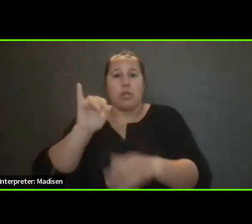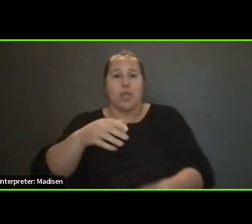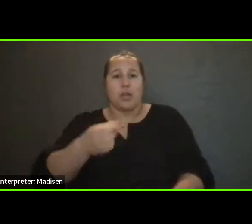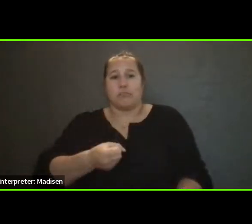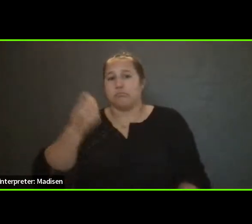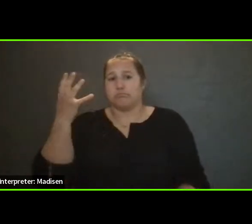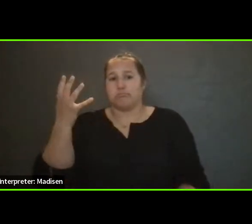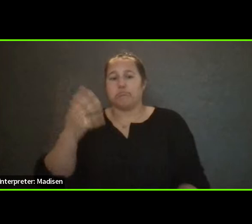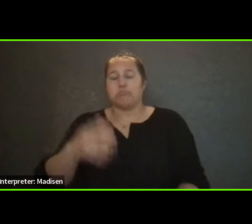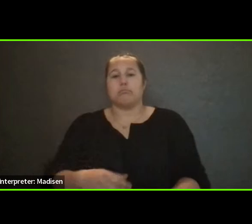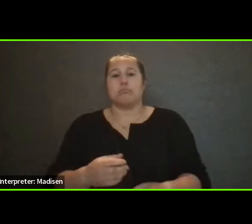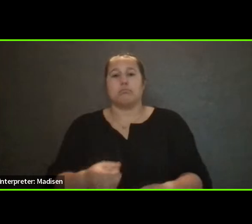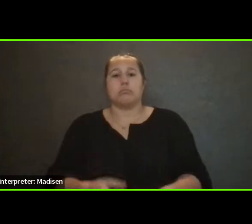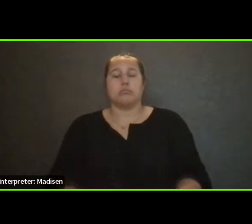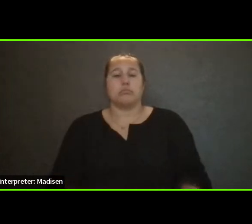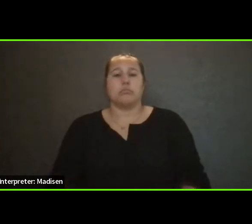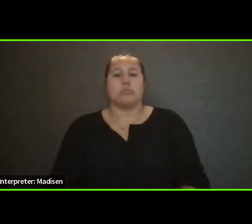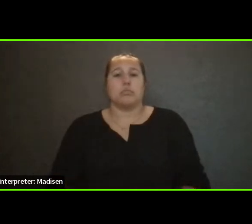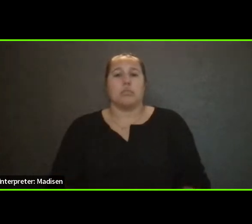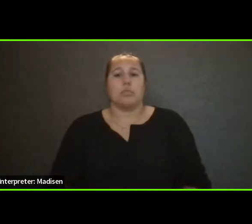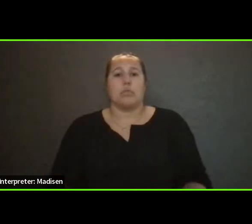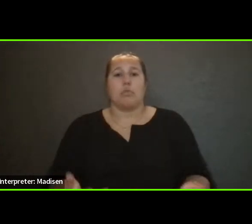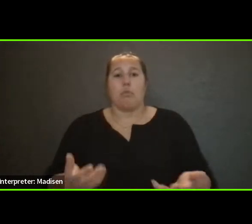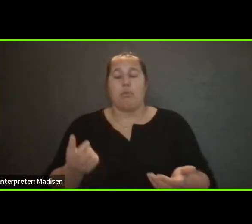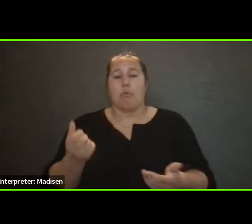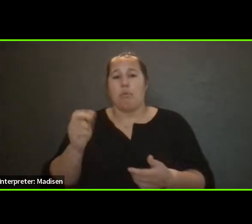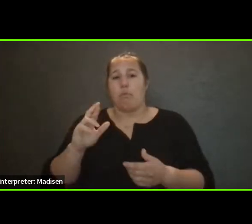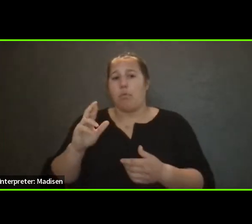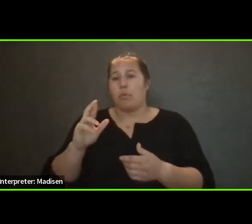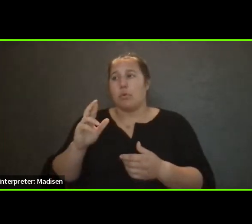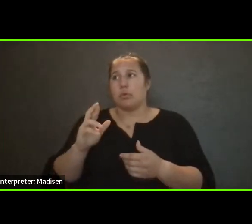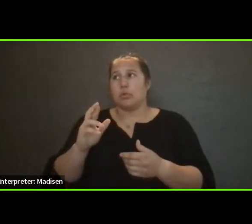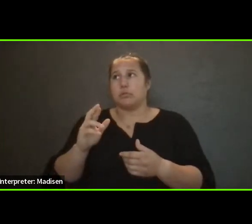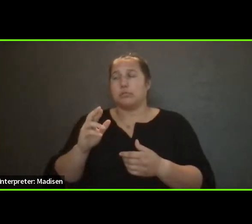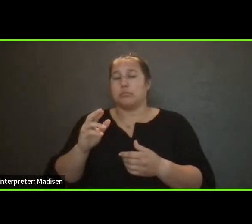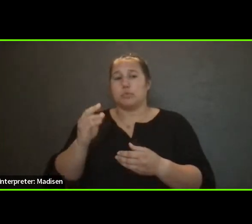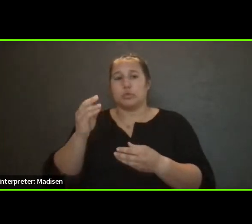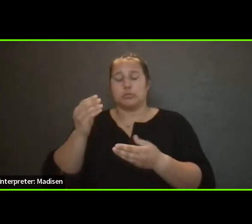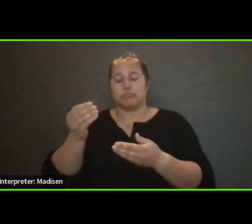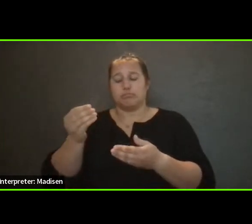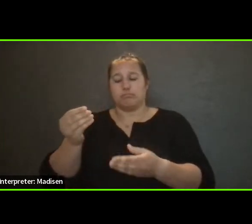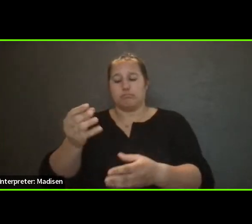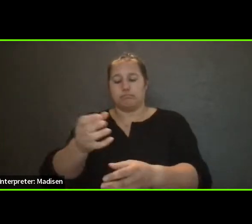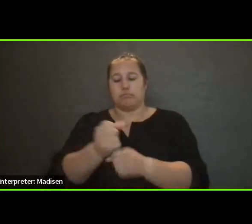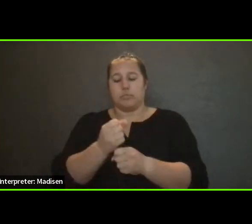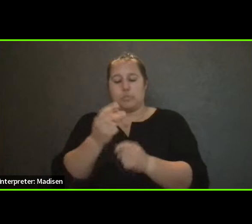that under advisement and put that on our list of things to think about?